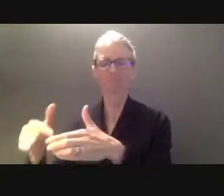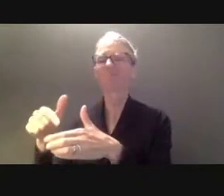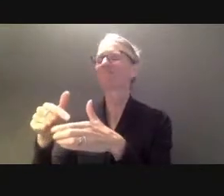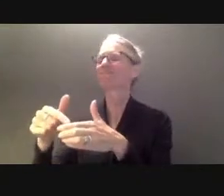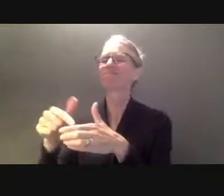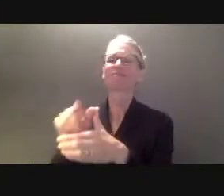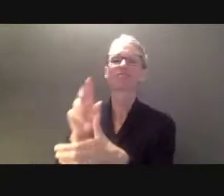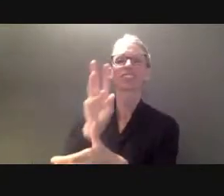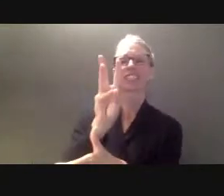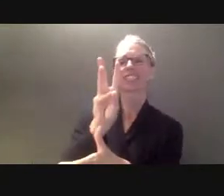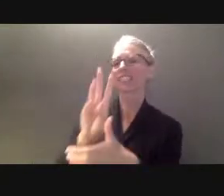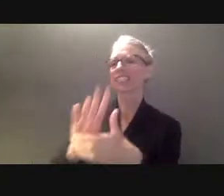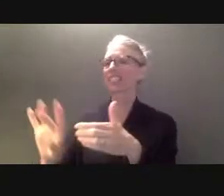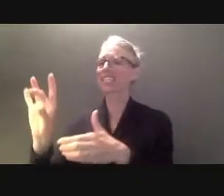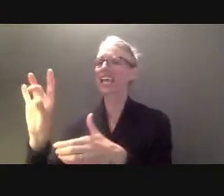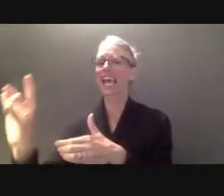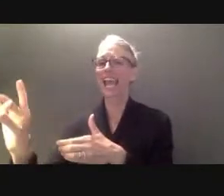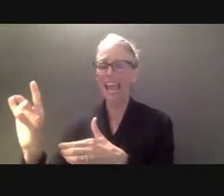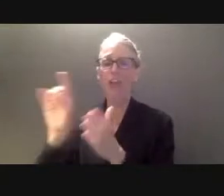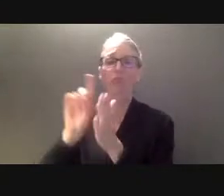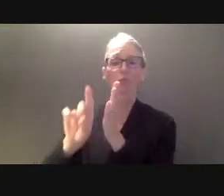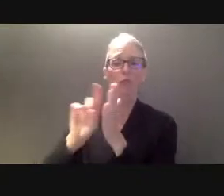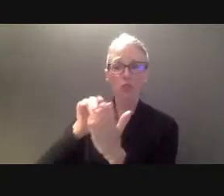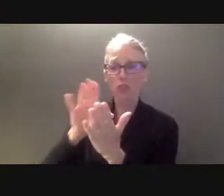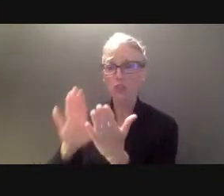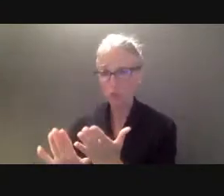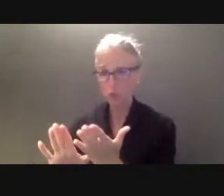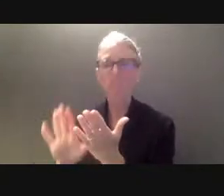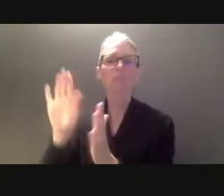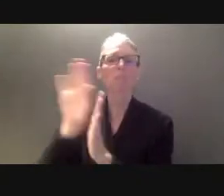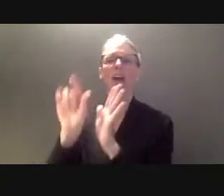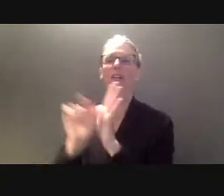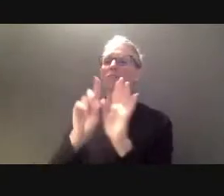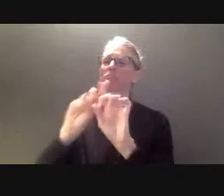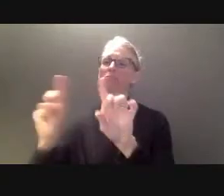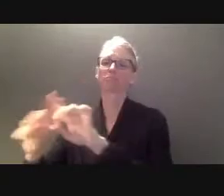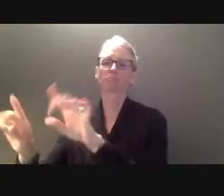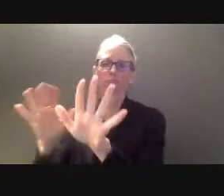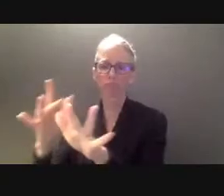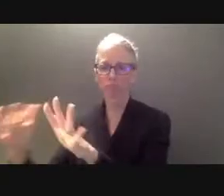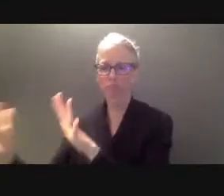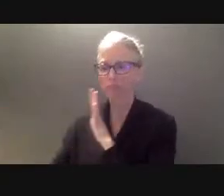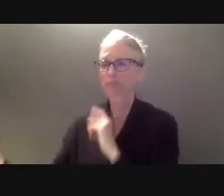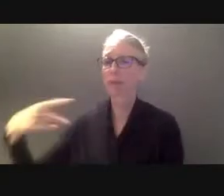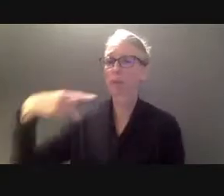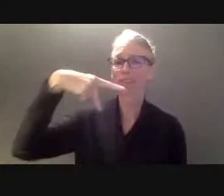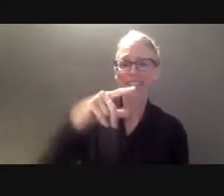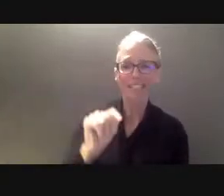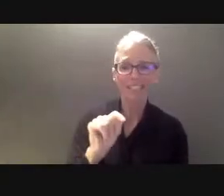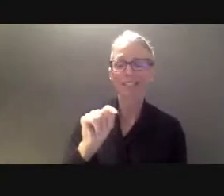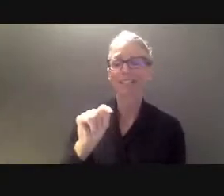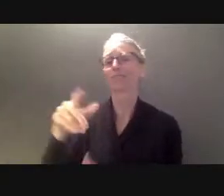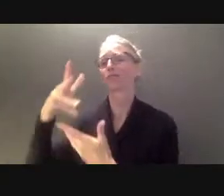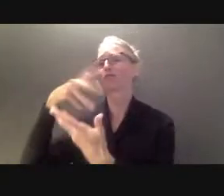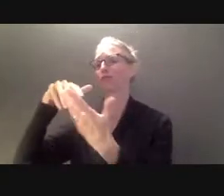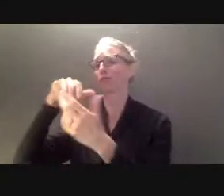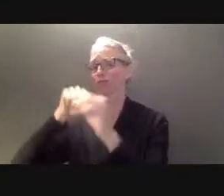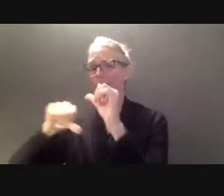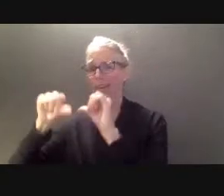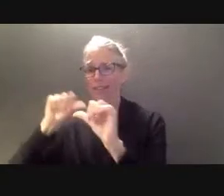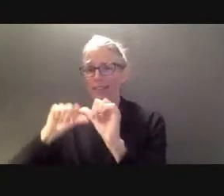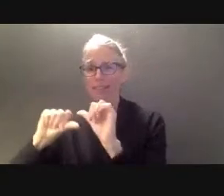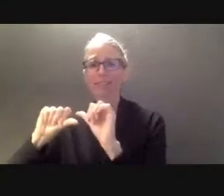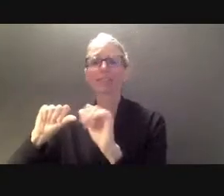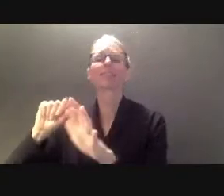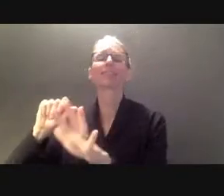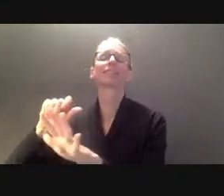and students with varied backgrounds, ranging from engineering to physiotherapy to social sciences. For almost 3 years, the